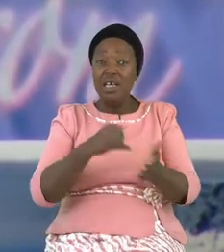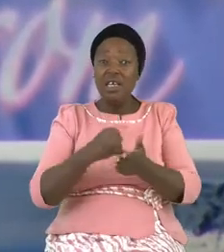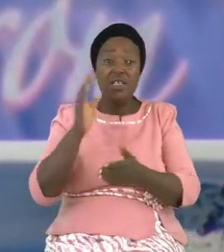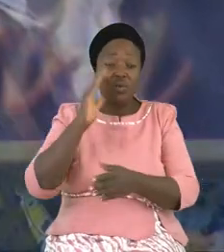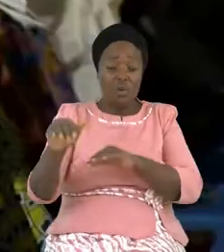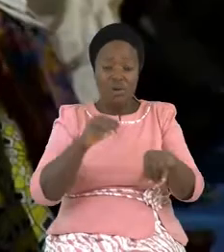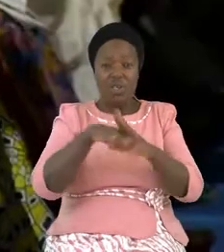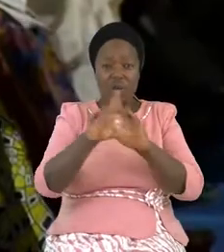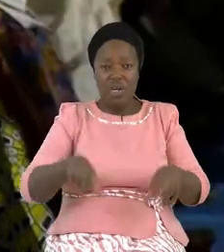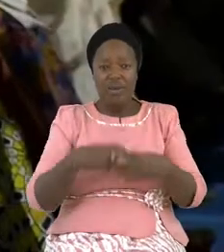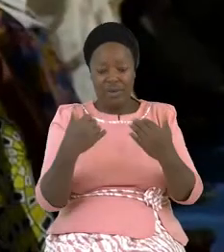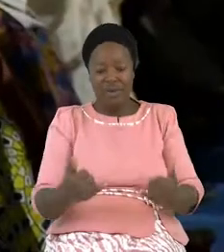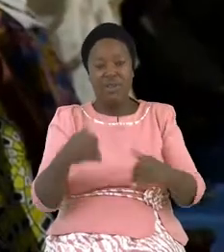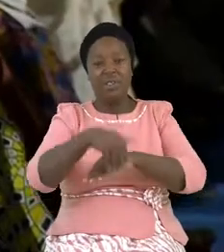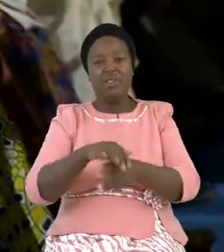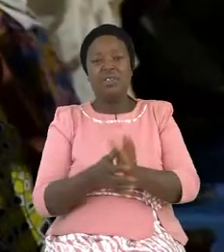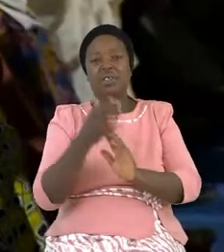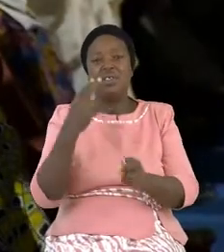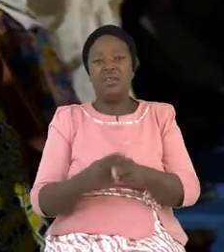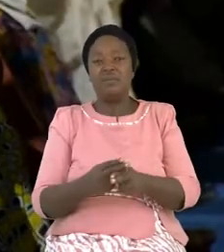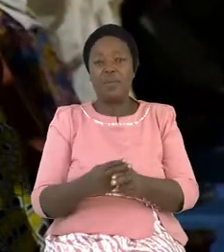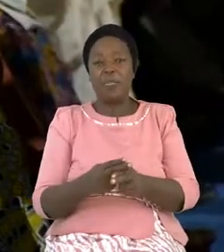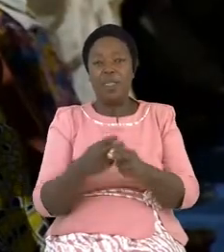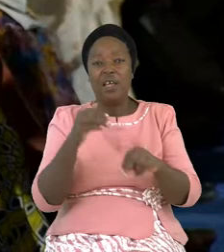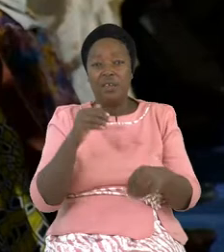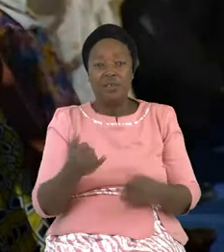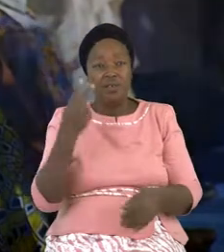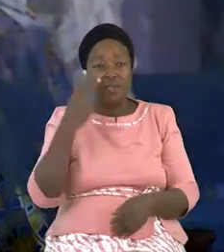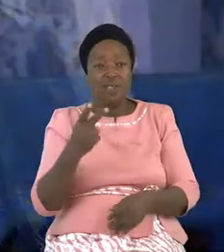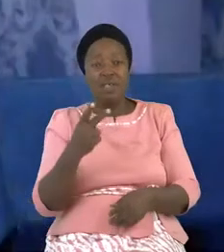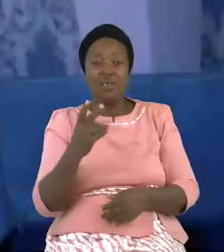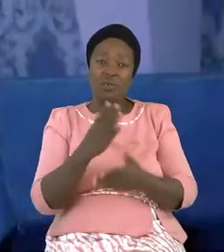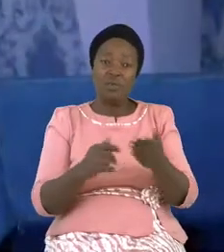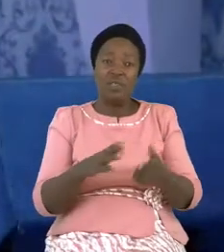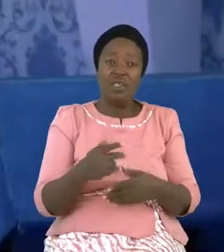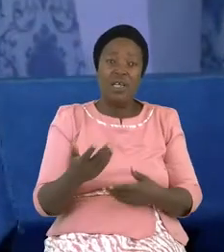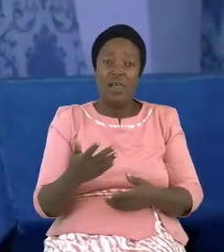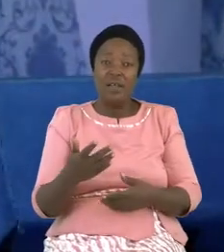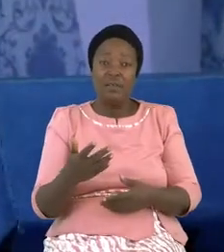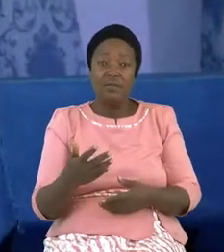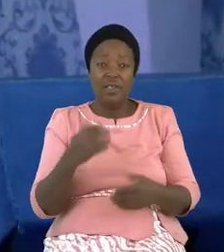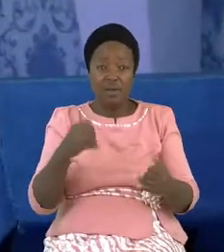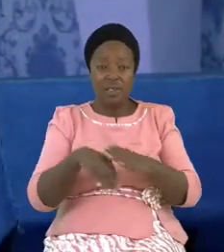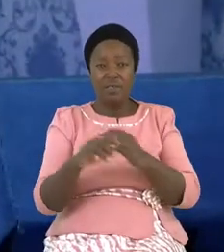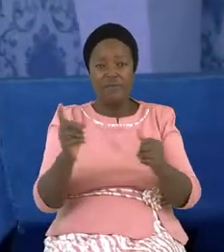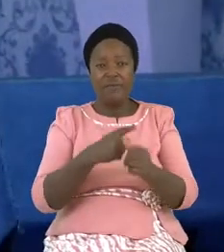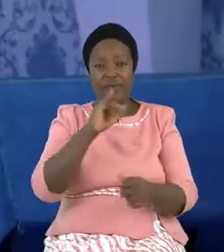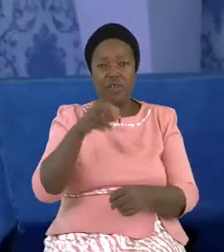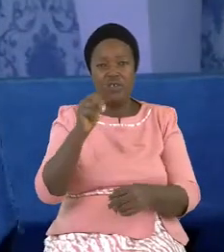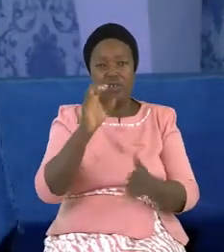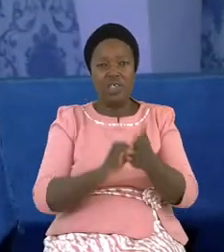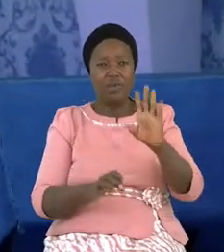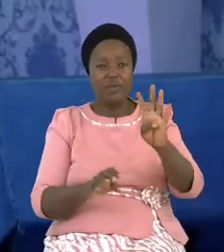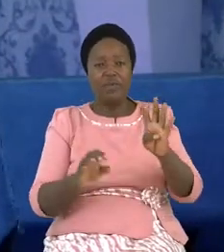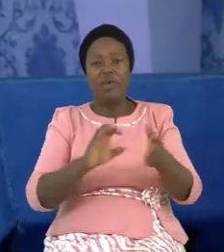life in Jesus' name. And look at one verse of scripture more in my introduction. That's in 1 John chapter 4, verse 4. 1